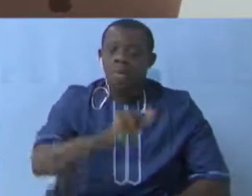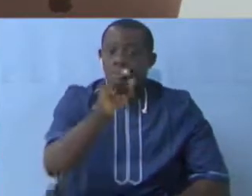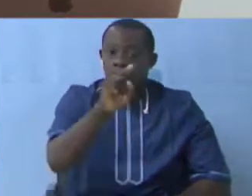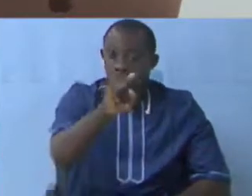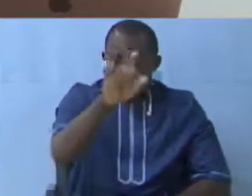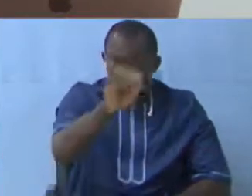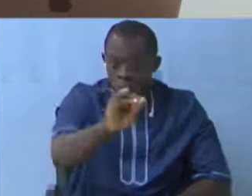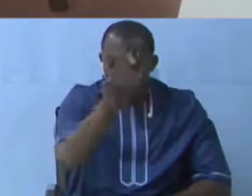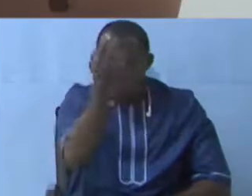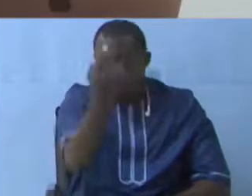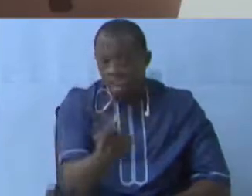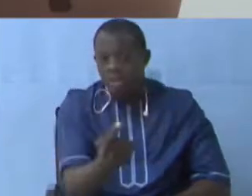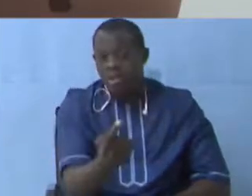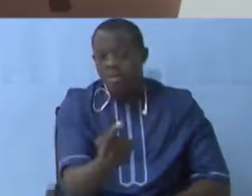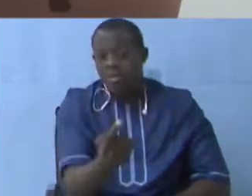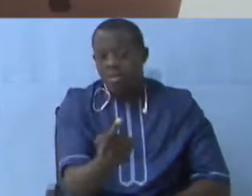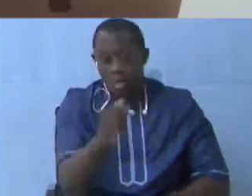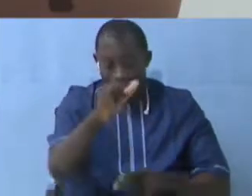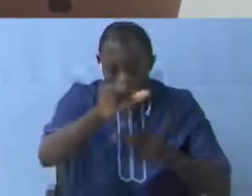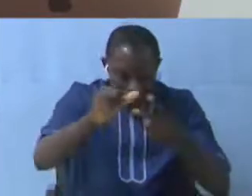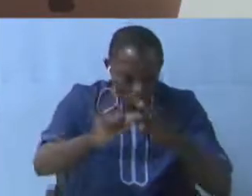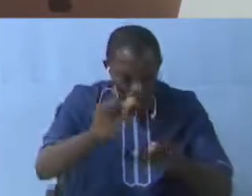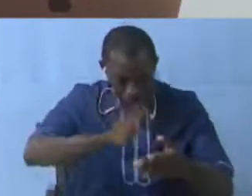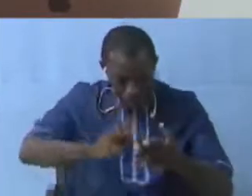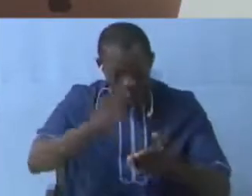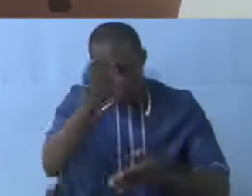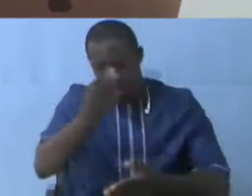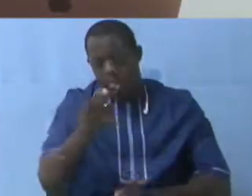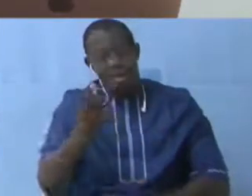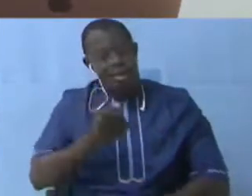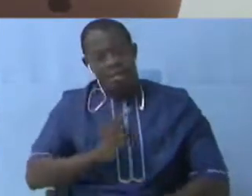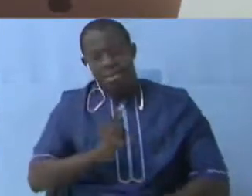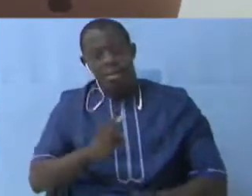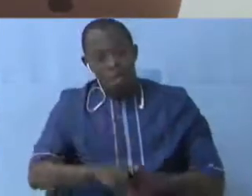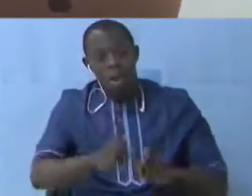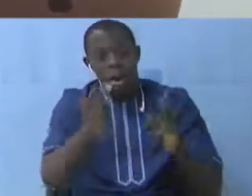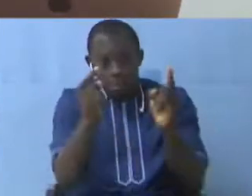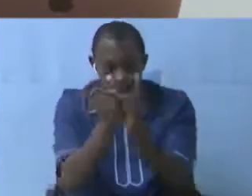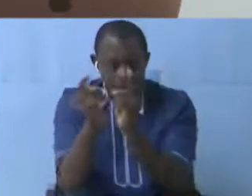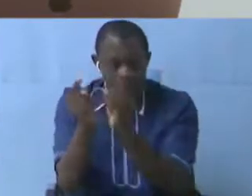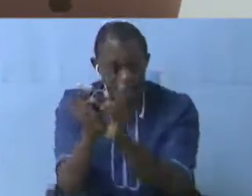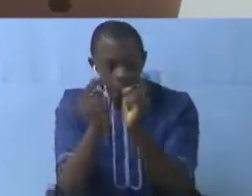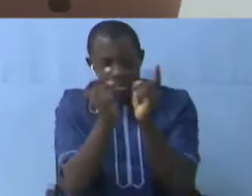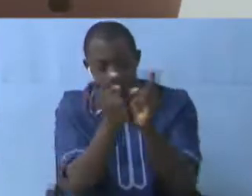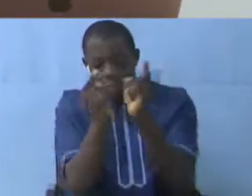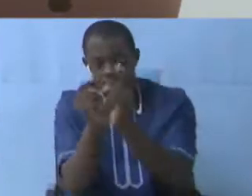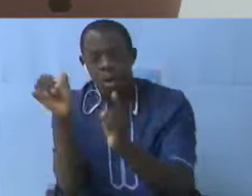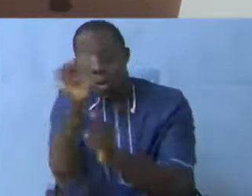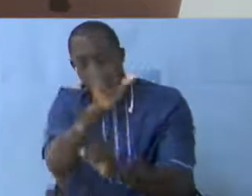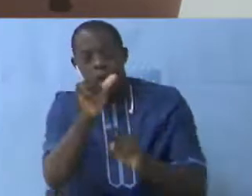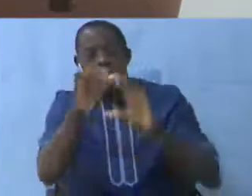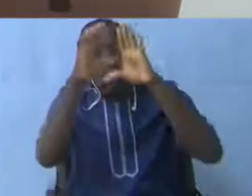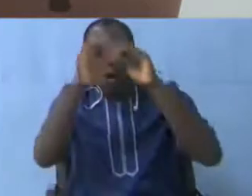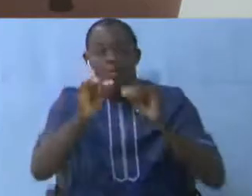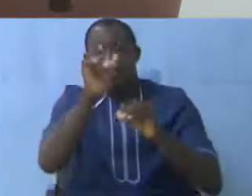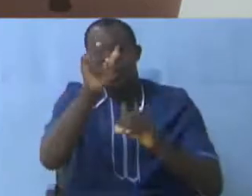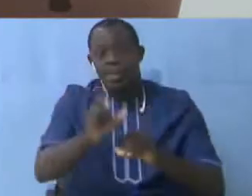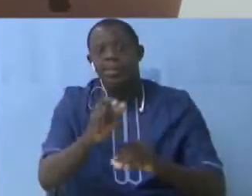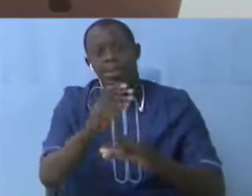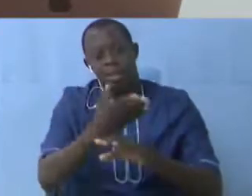meetings with certain officials. te yooyu yëpp yéen a ngi ko def de emalewu leen ko ci mbindami rek de waaye yéen a ngi ciy daje ak ñenn ci ay